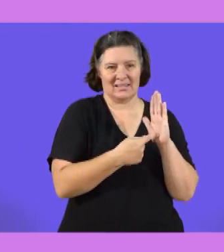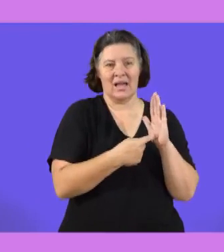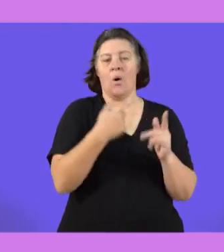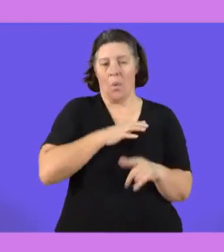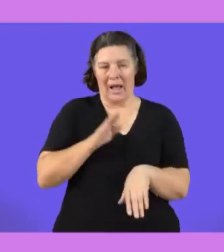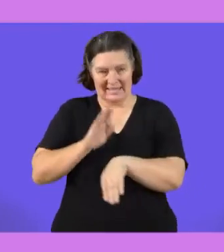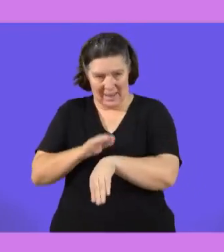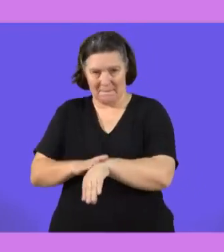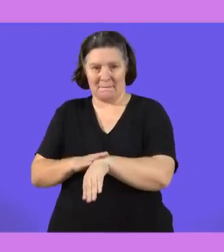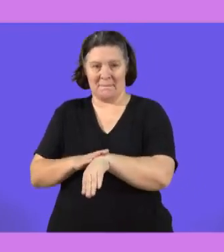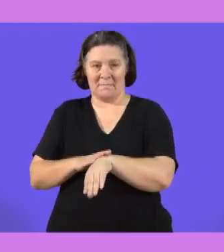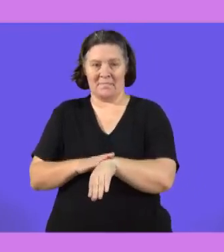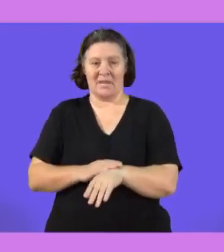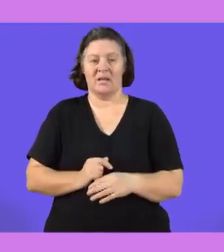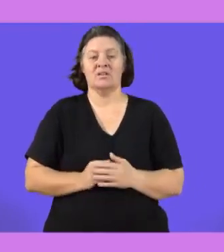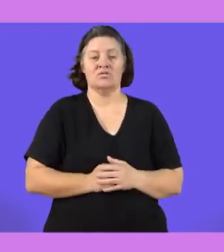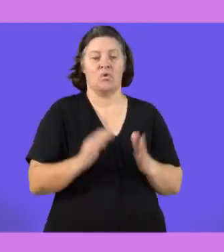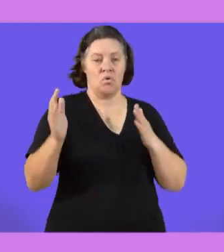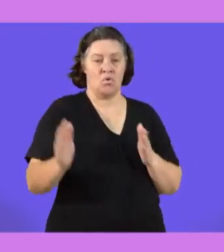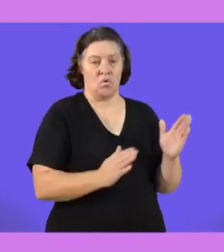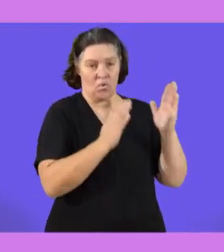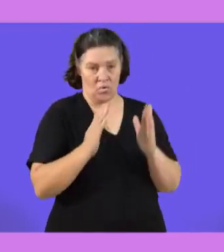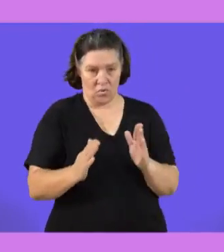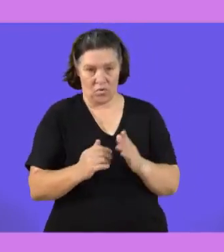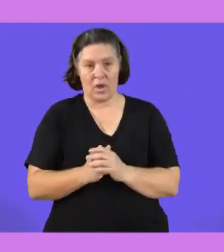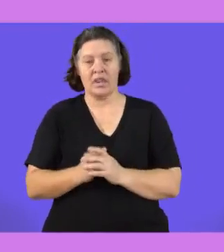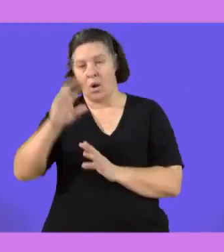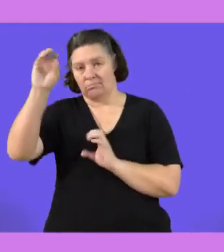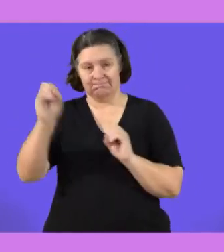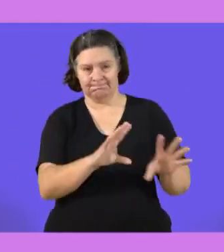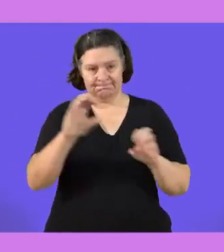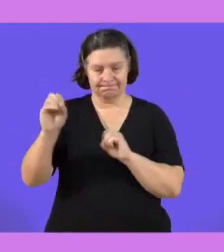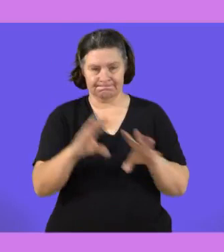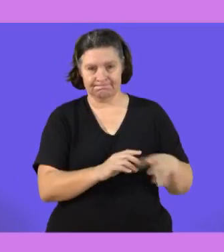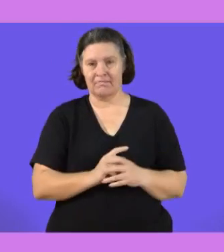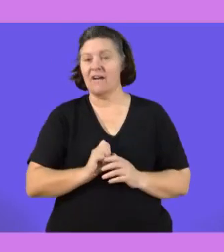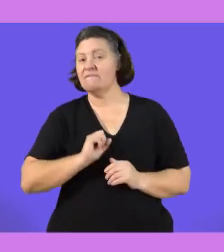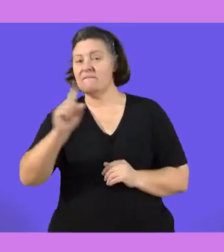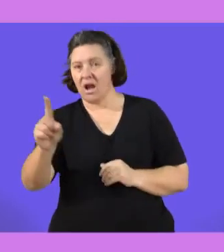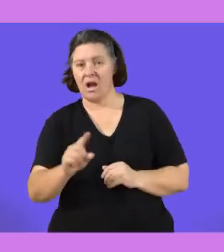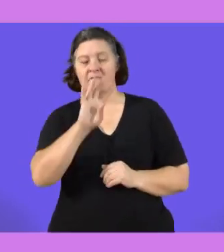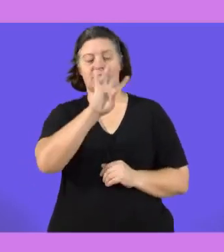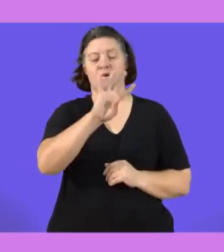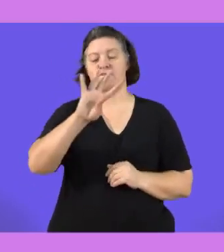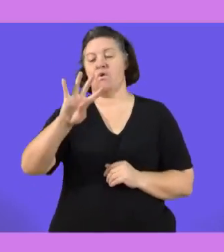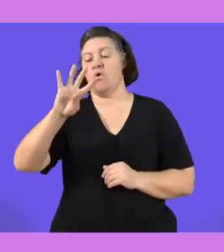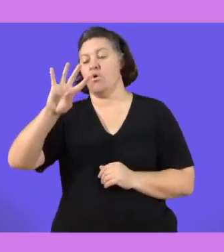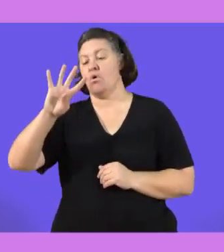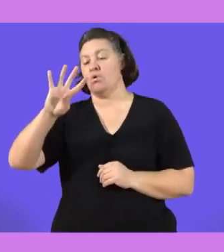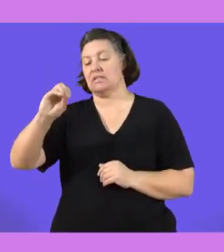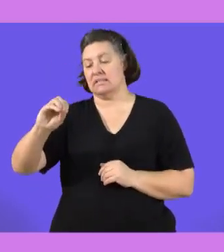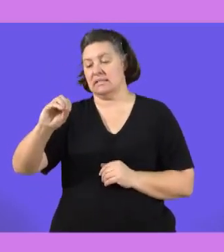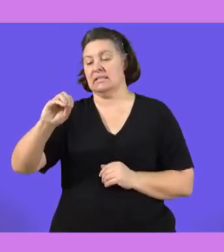time is. Step 1 is my formula. Step 2, I'm going to substitute into this formula. So what is my distance? That is